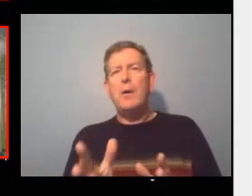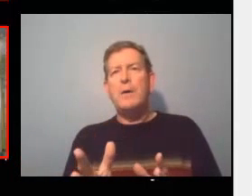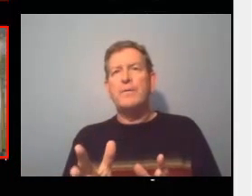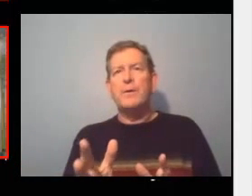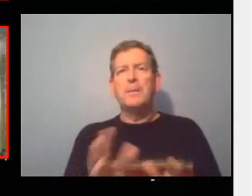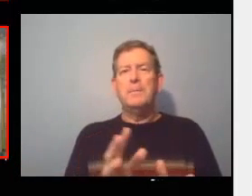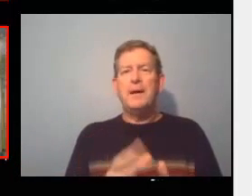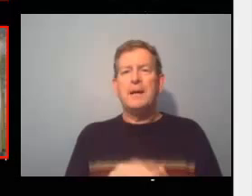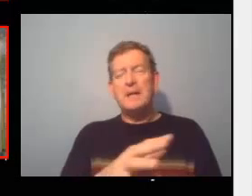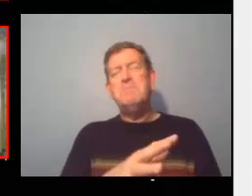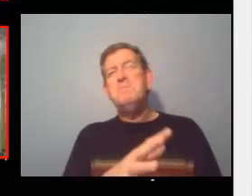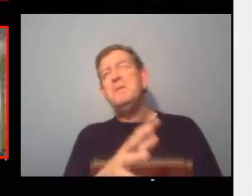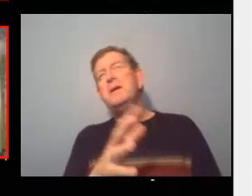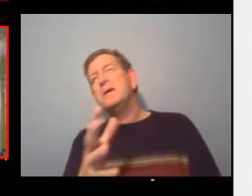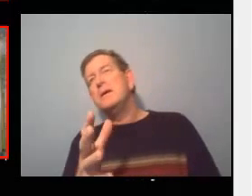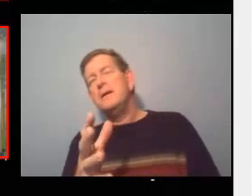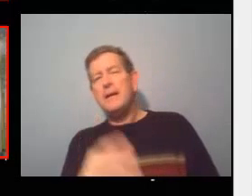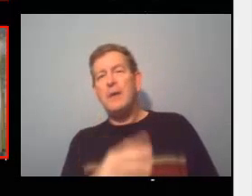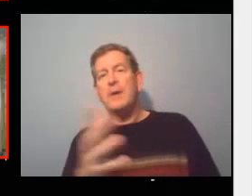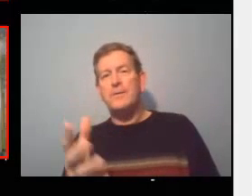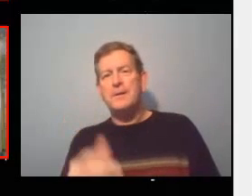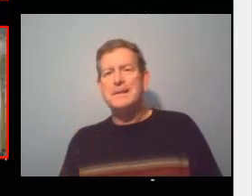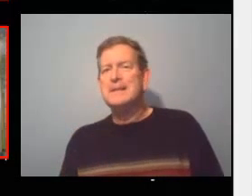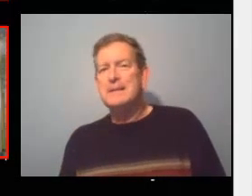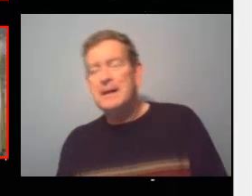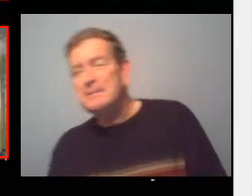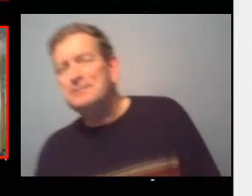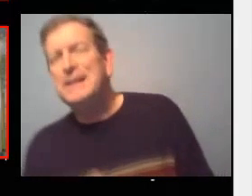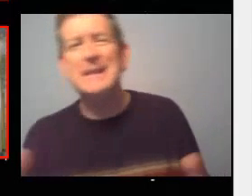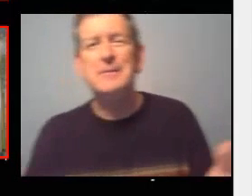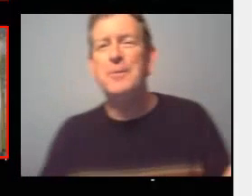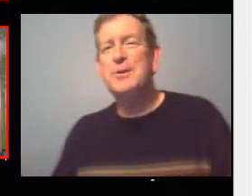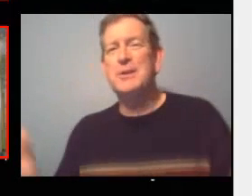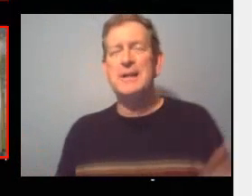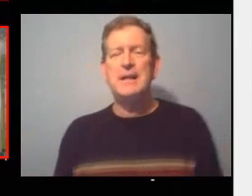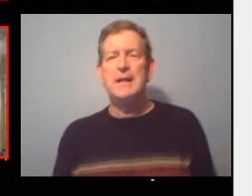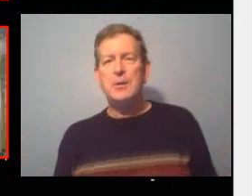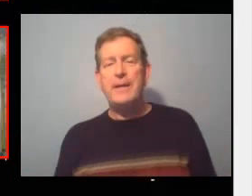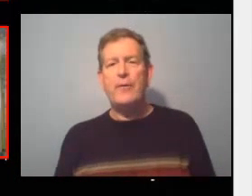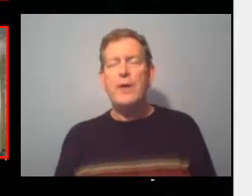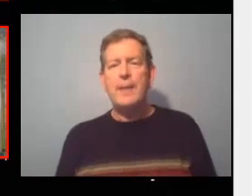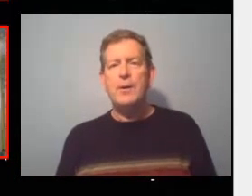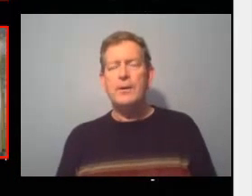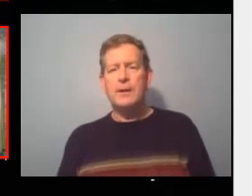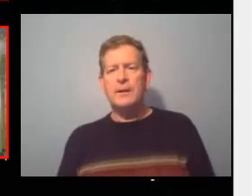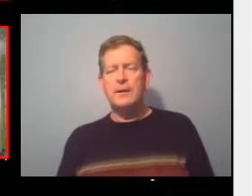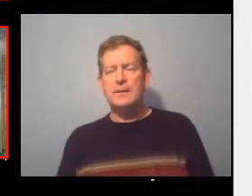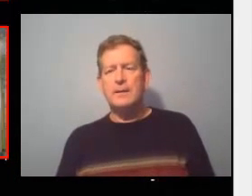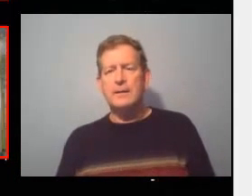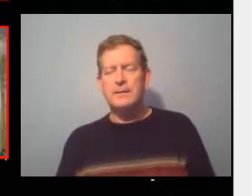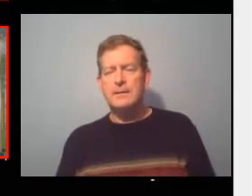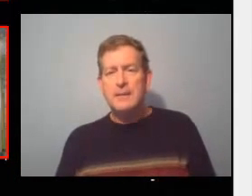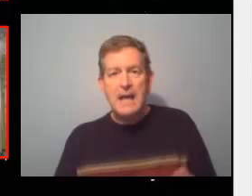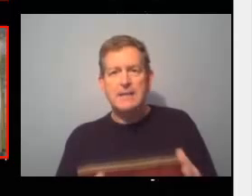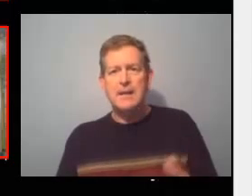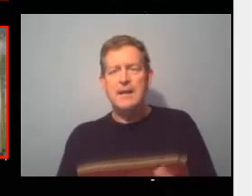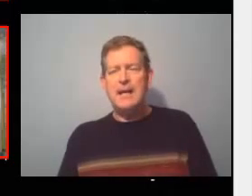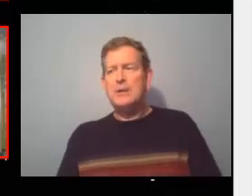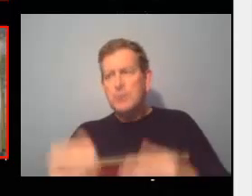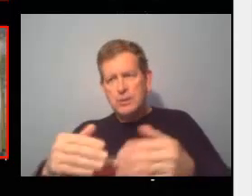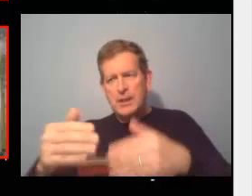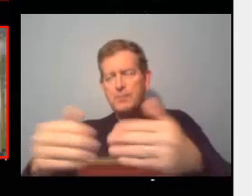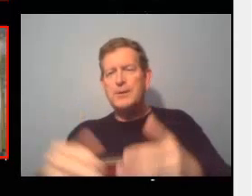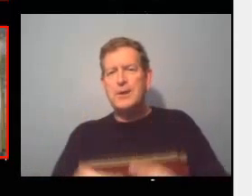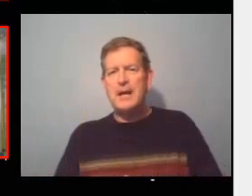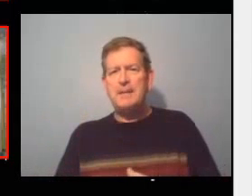you could say however or but, like mais, however, but unfortunately you don't have vocabulary yet.